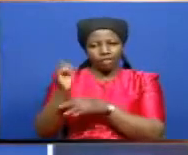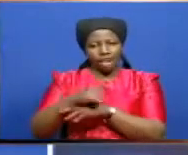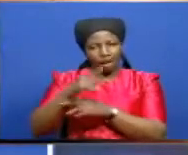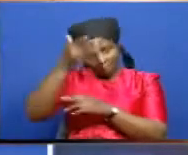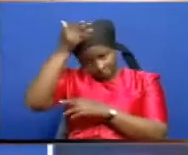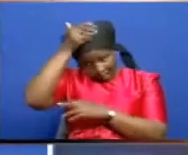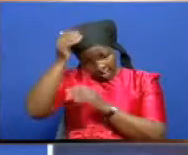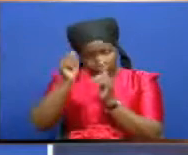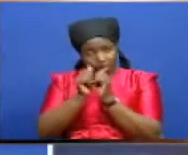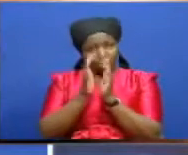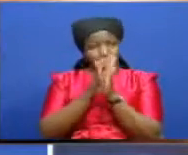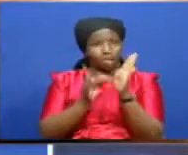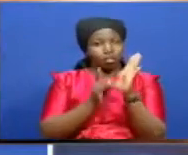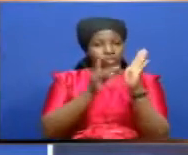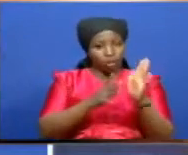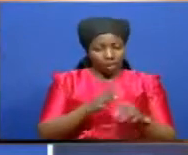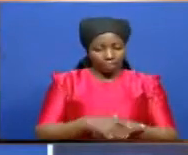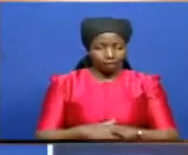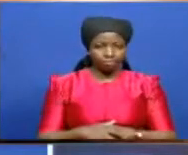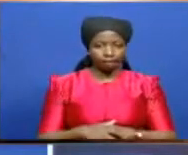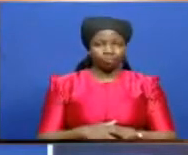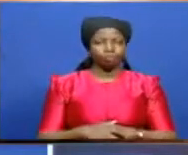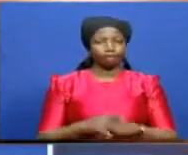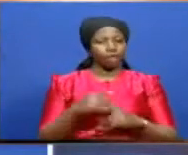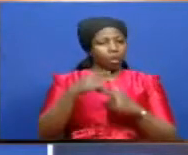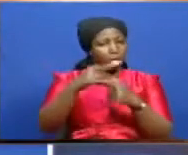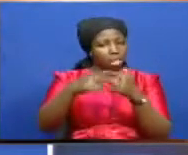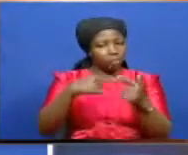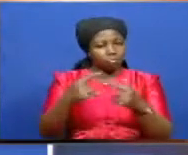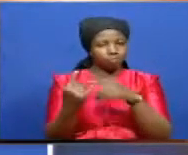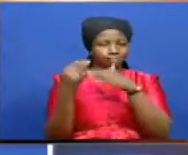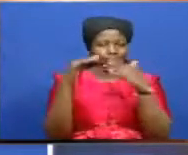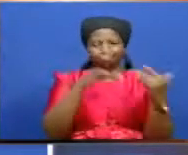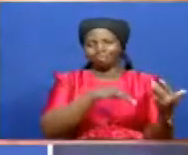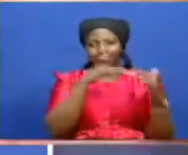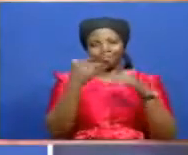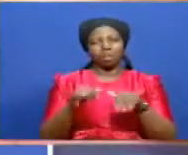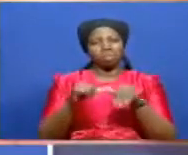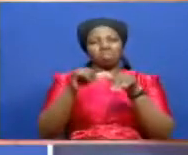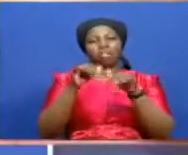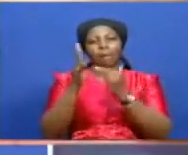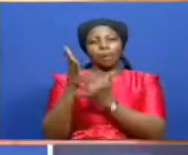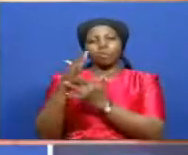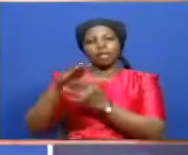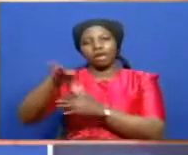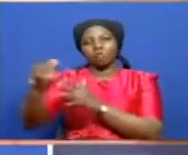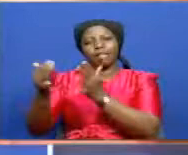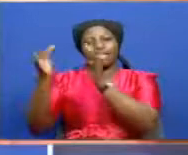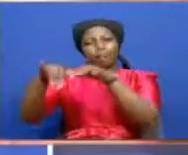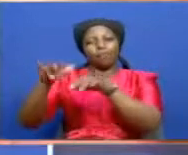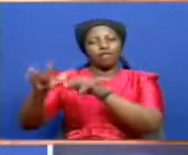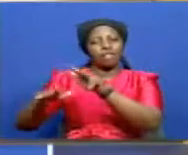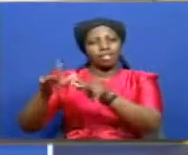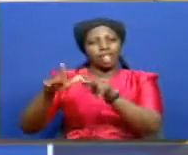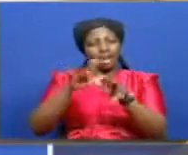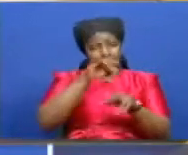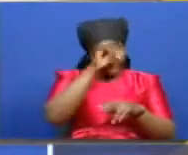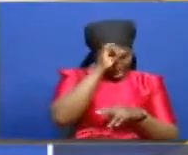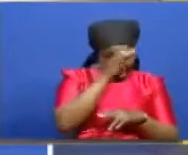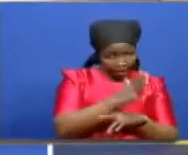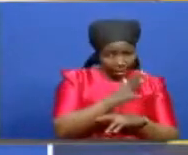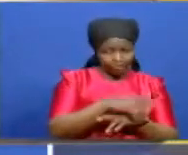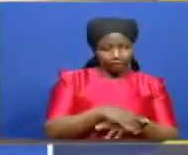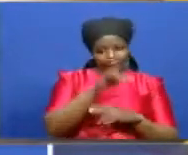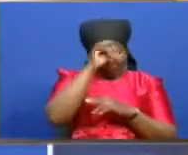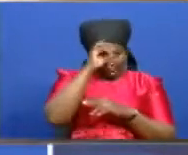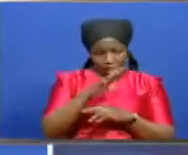There appears to be no let-up in the ongoing impasse between the Kirinyaga County Executive and members of the County Assembly. Governor Anne Waiguru on Tuesday